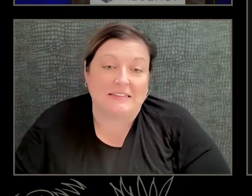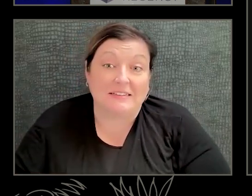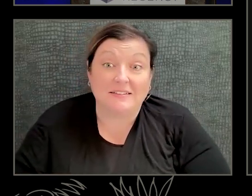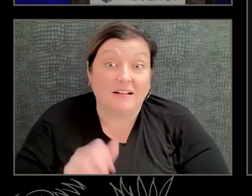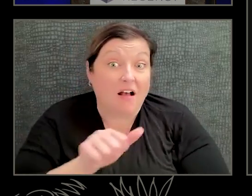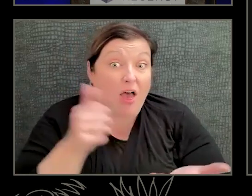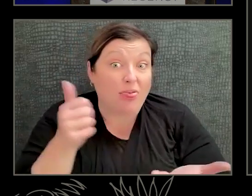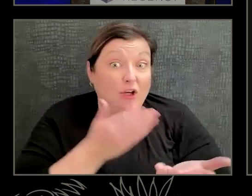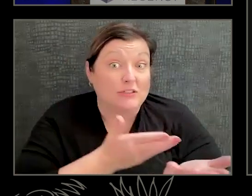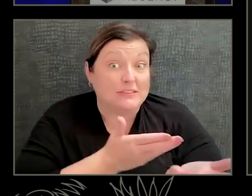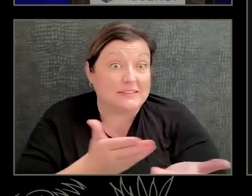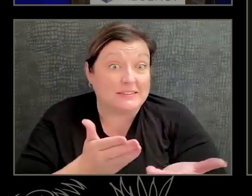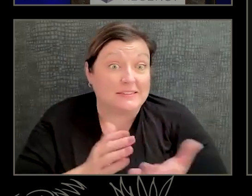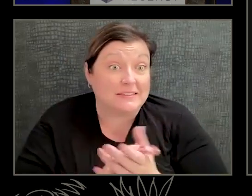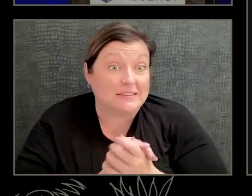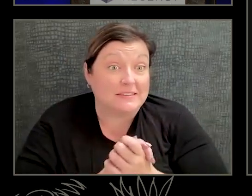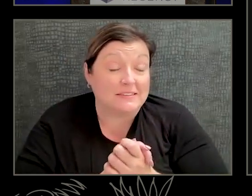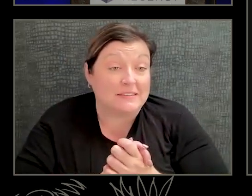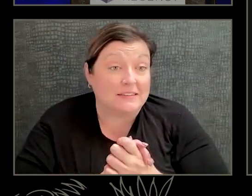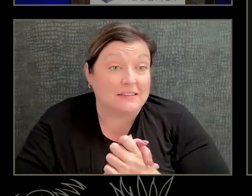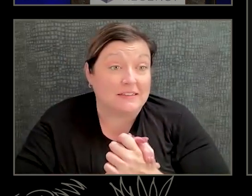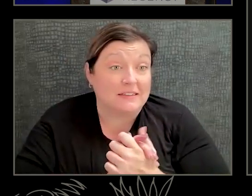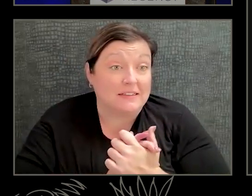Anybody else?